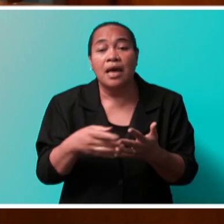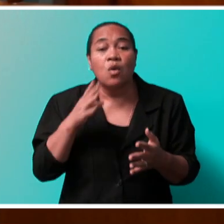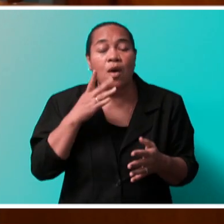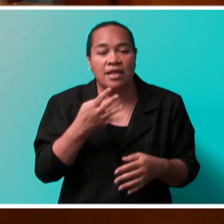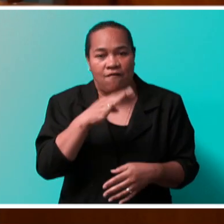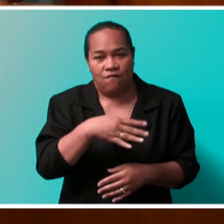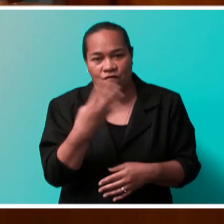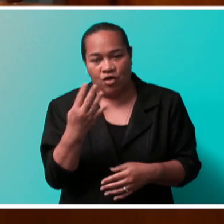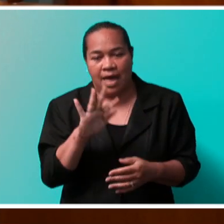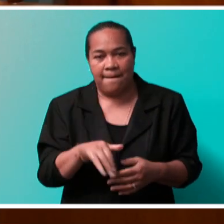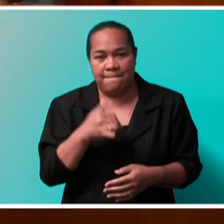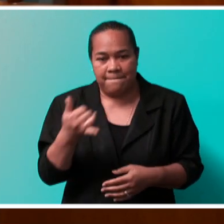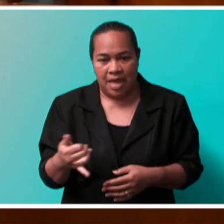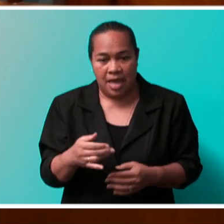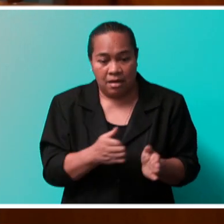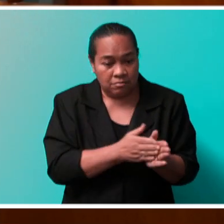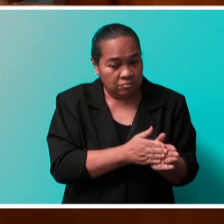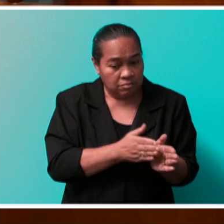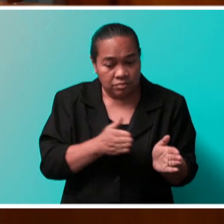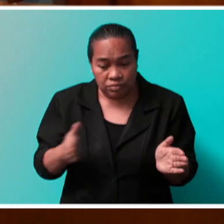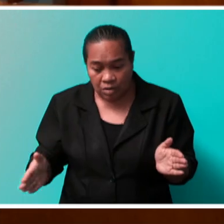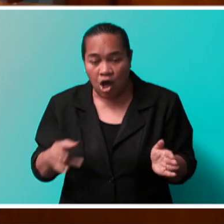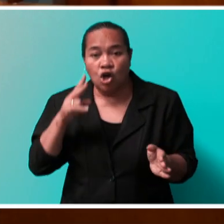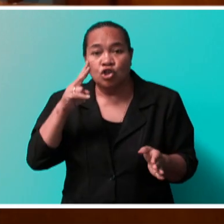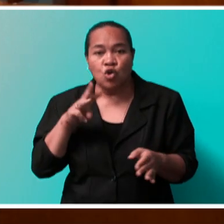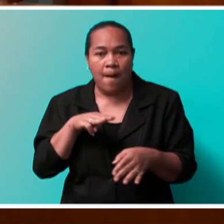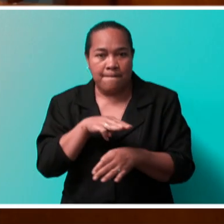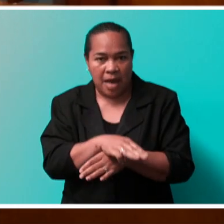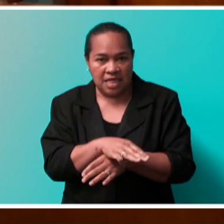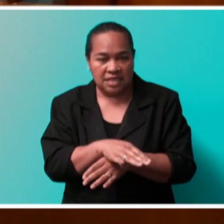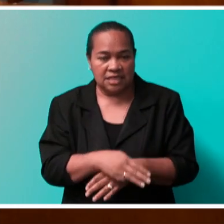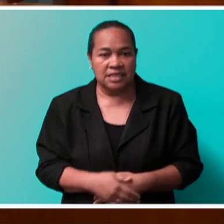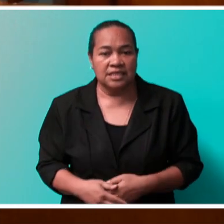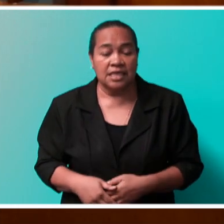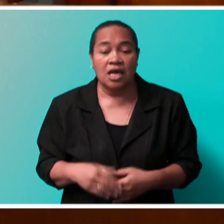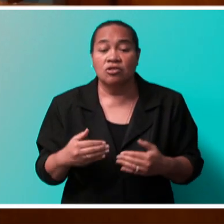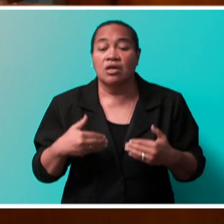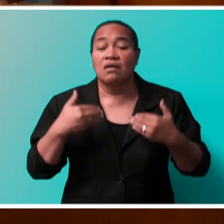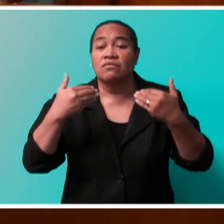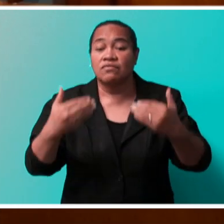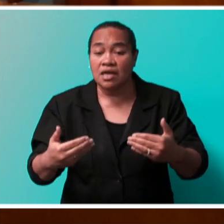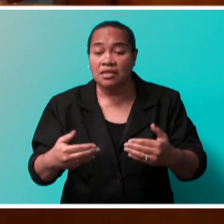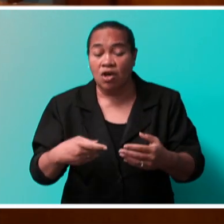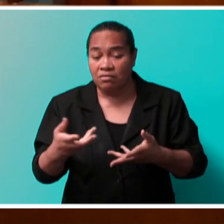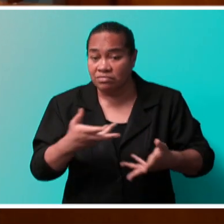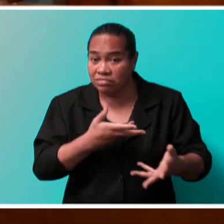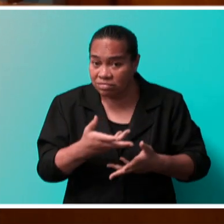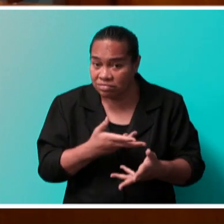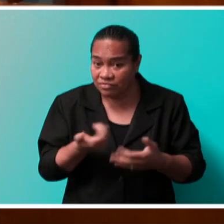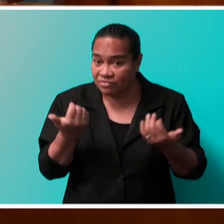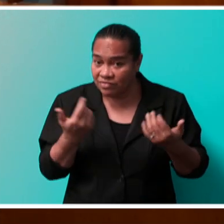May and will run for approximately 2 months. In advance of the nationwide consultations,